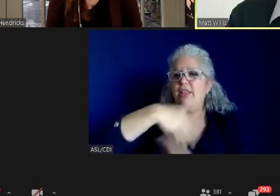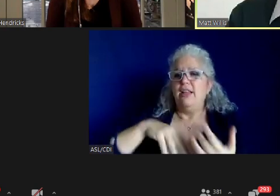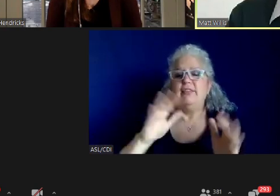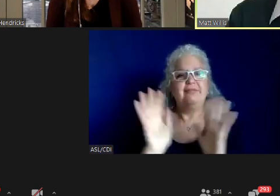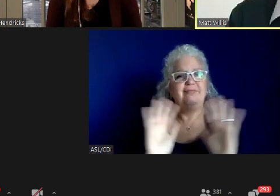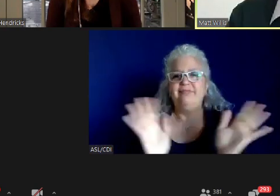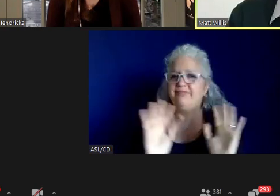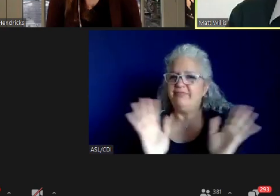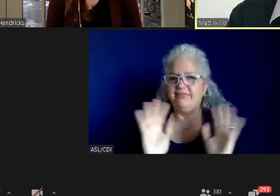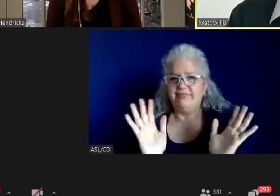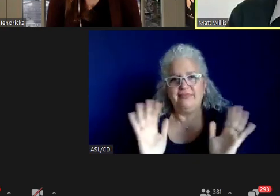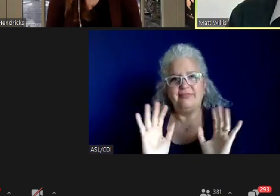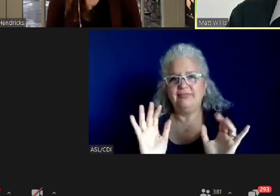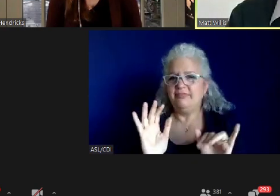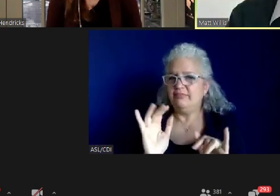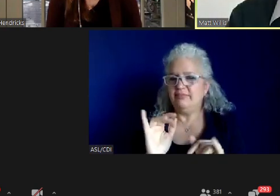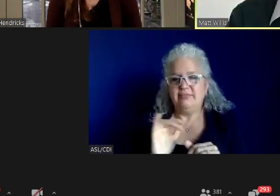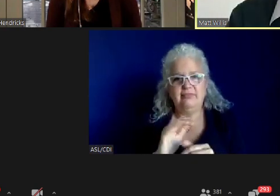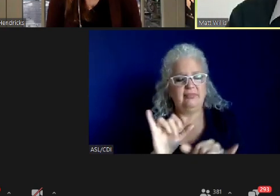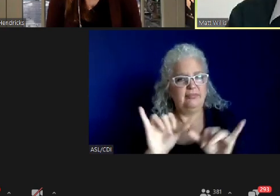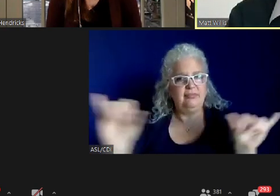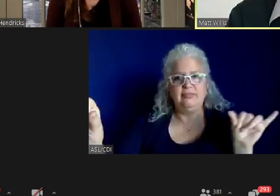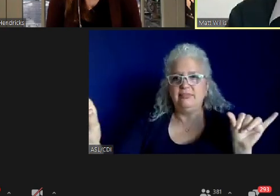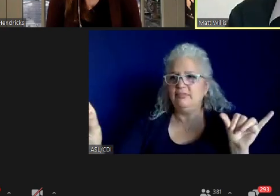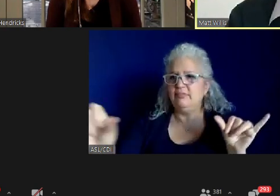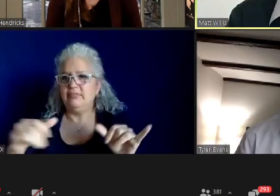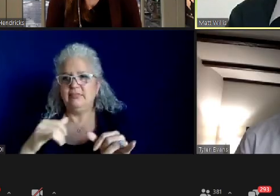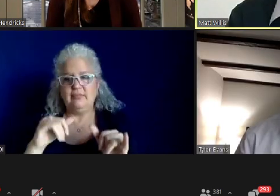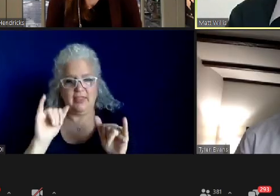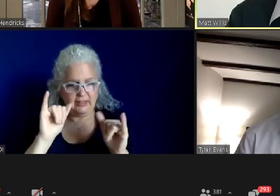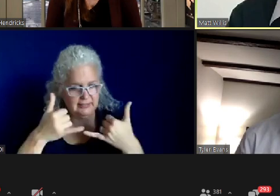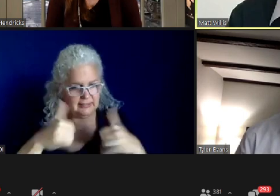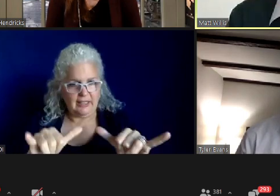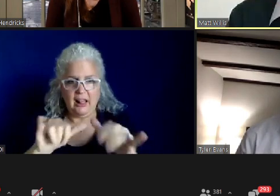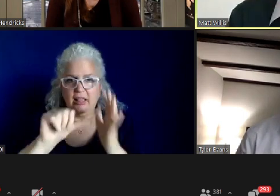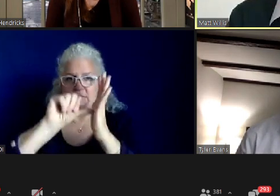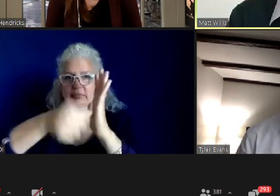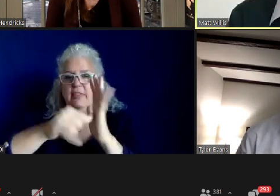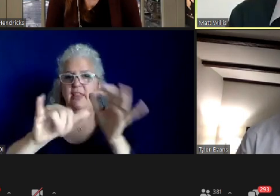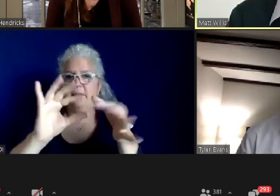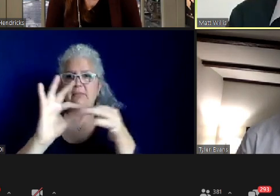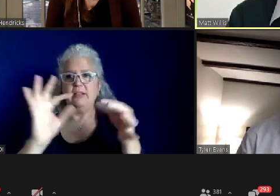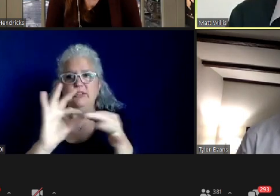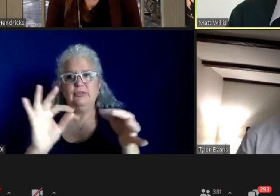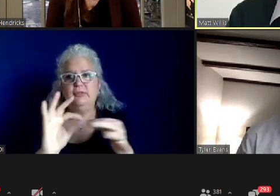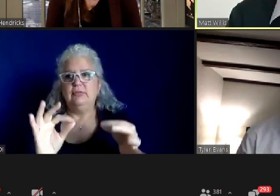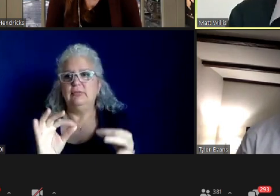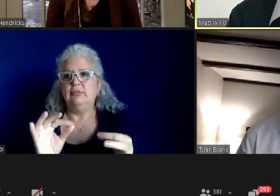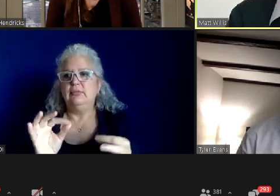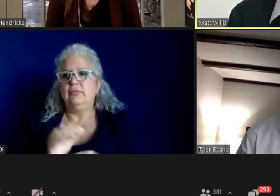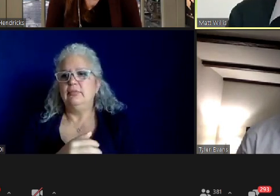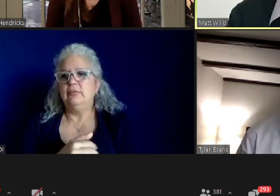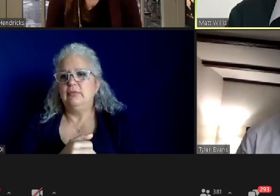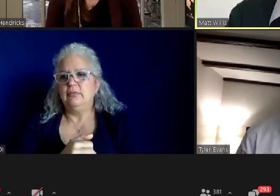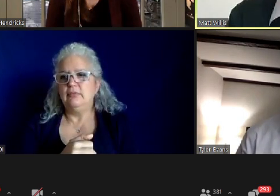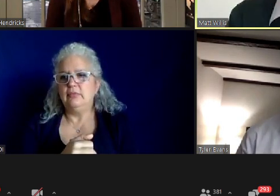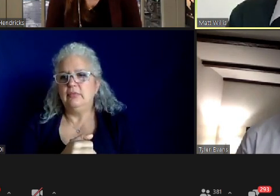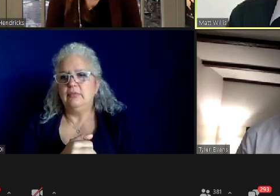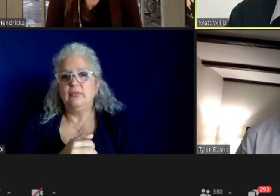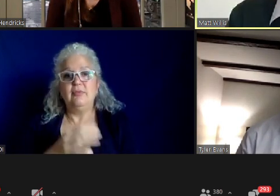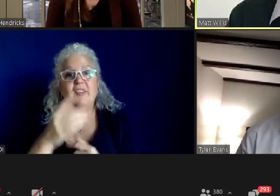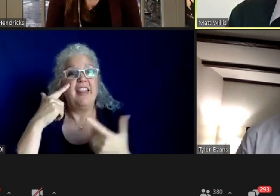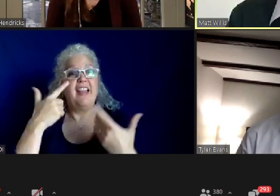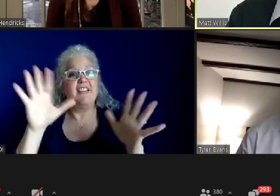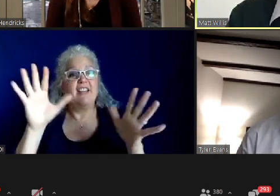important message for us to carry forward in all of these conversations, because again, it will be months before we have enough protection at the community level